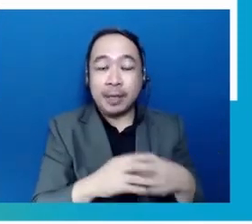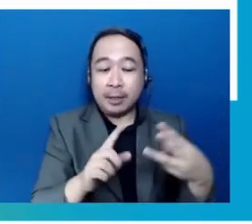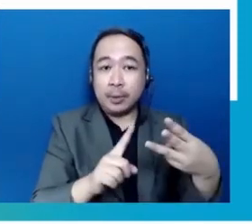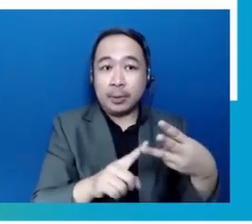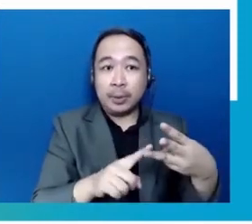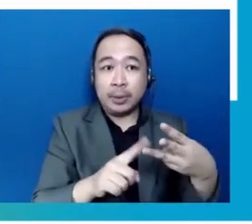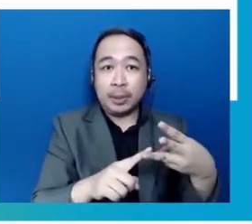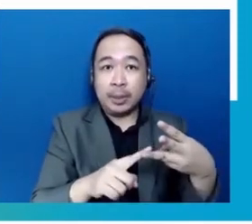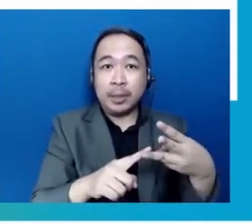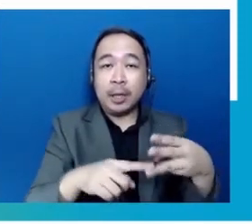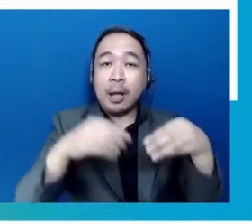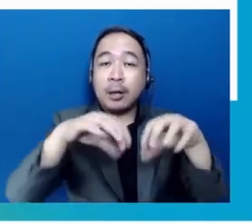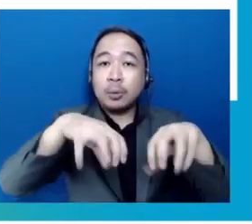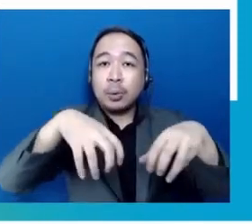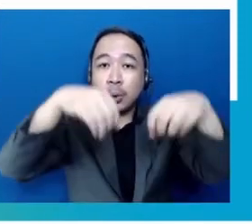There will be